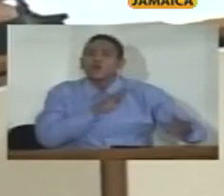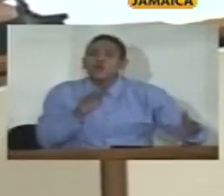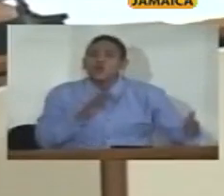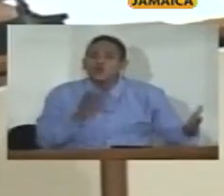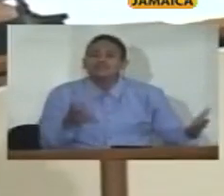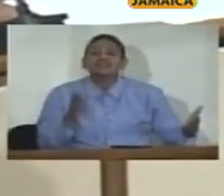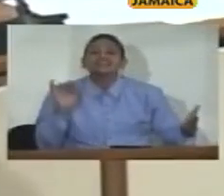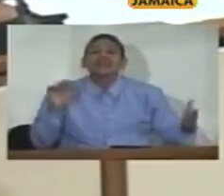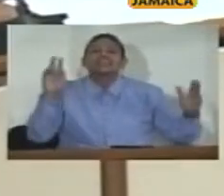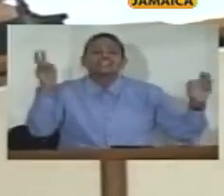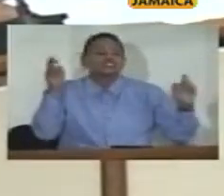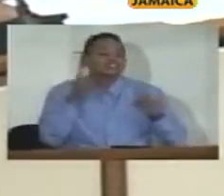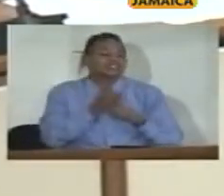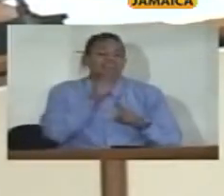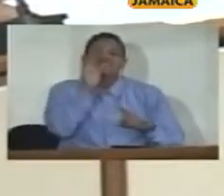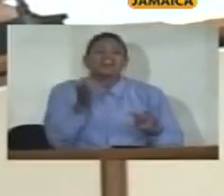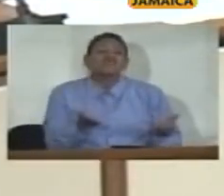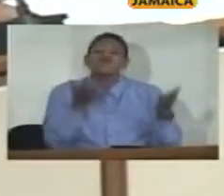that matter was never raised.